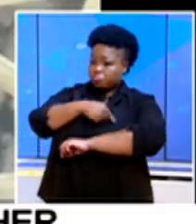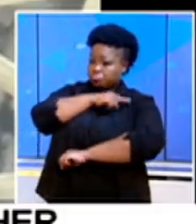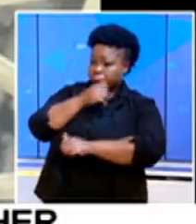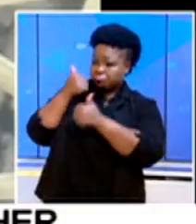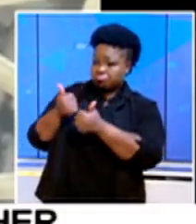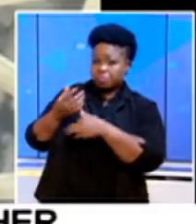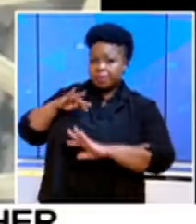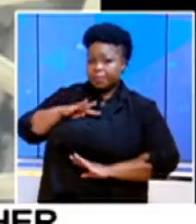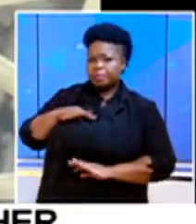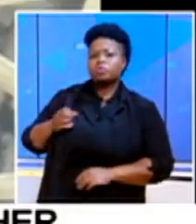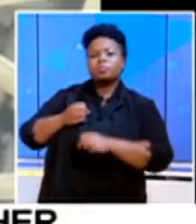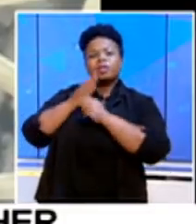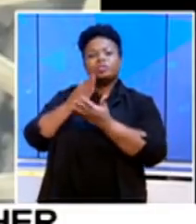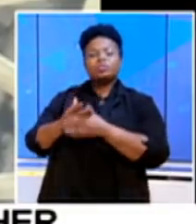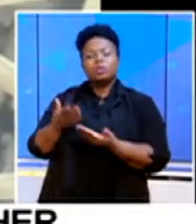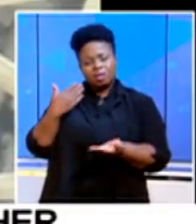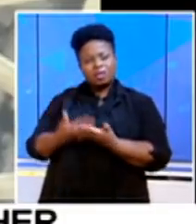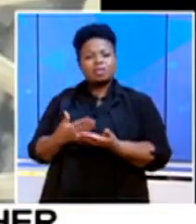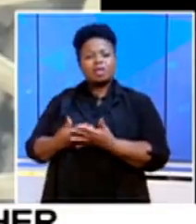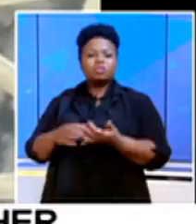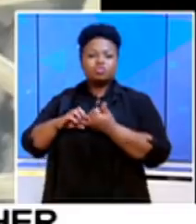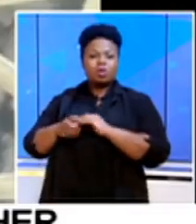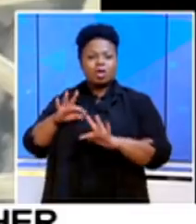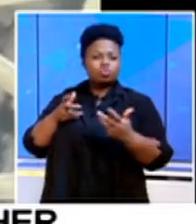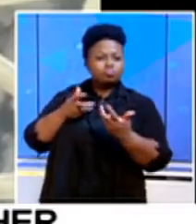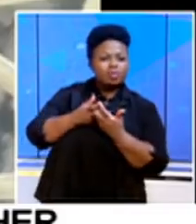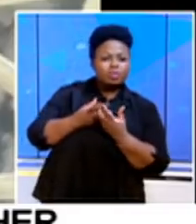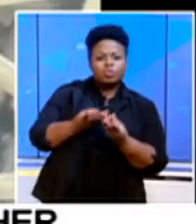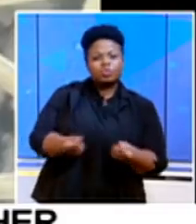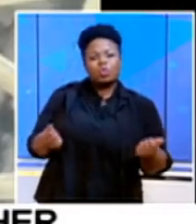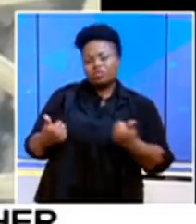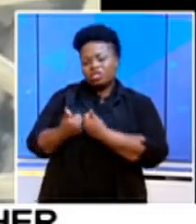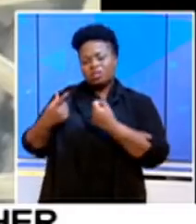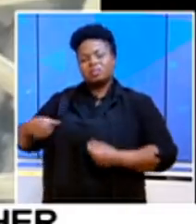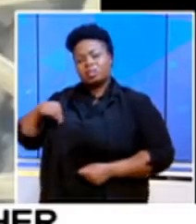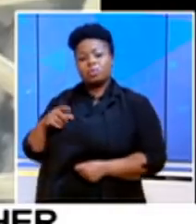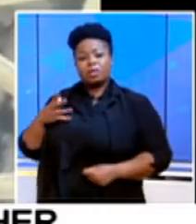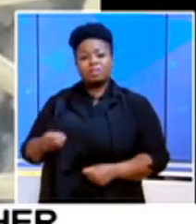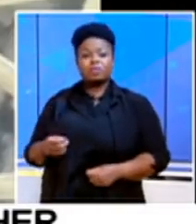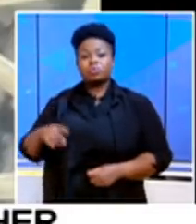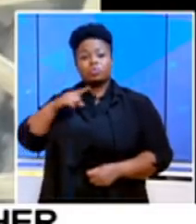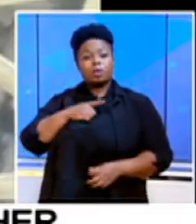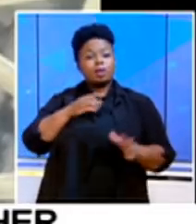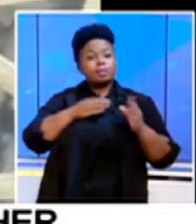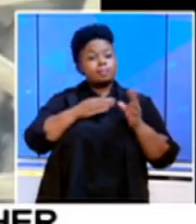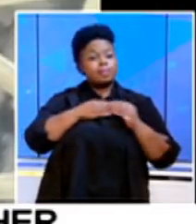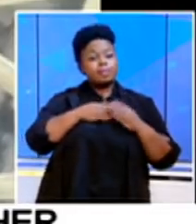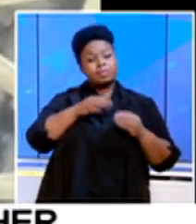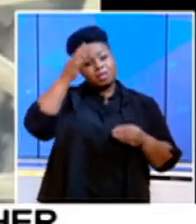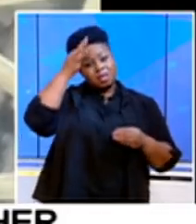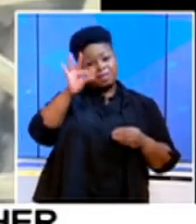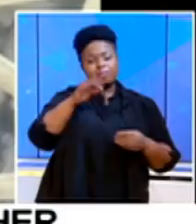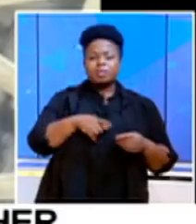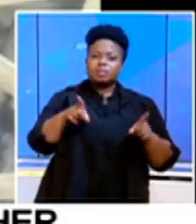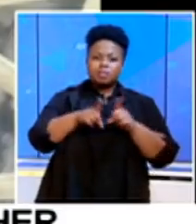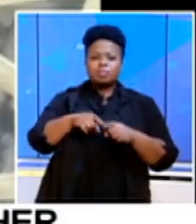be sure that they will be ready to respond to the kind of challenges that we have. Cadres deployed in government also used the